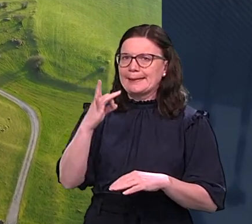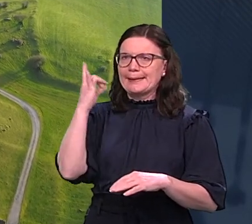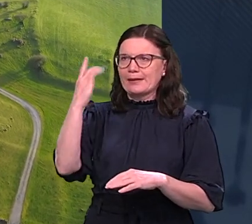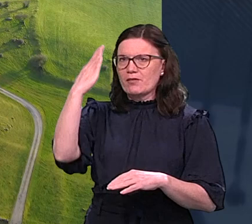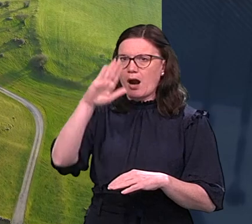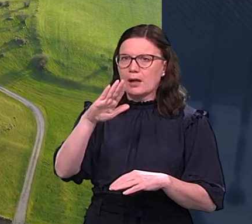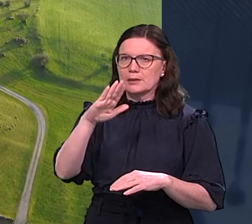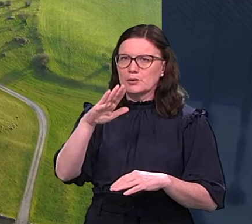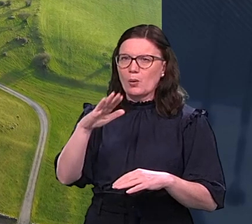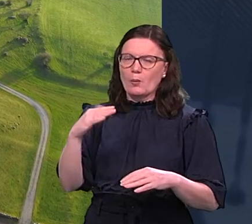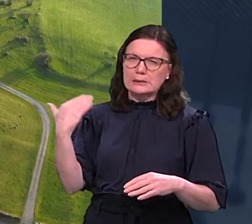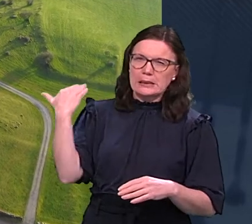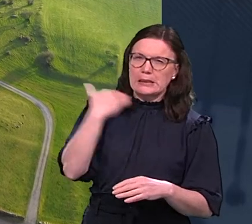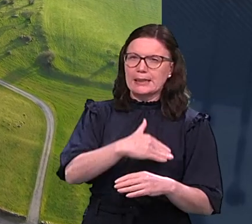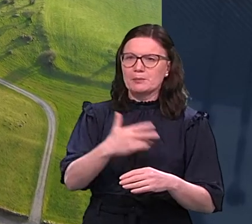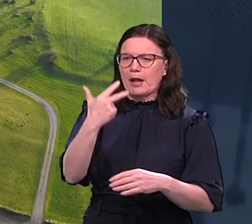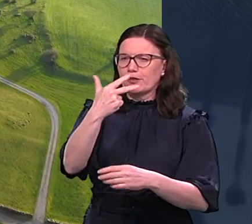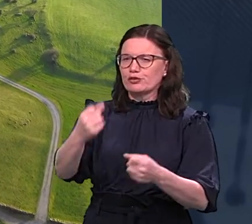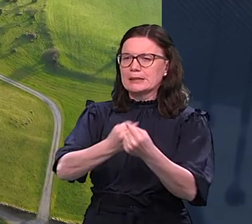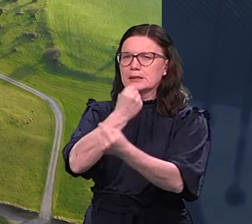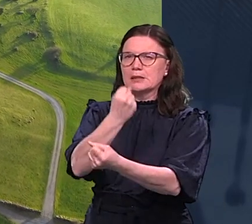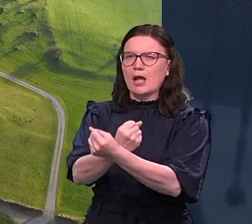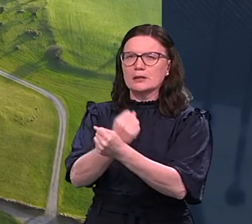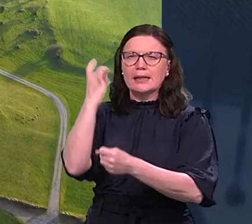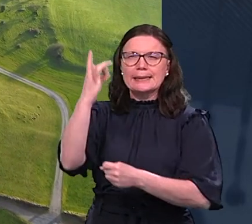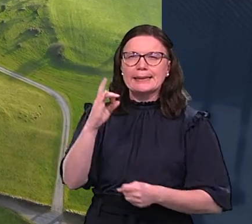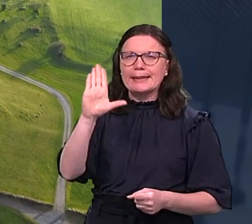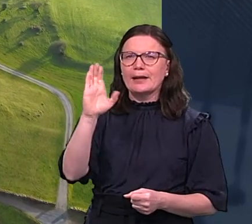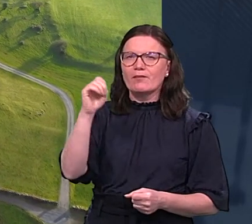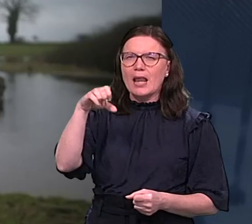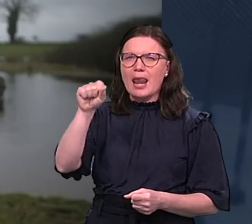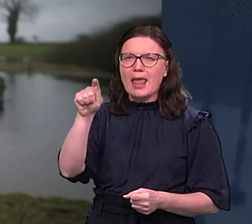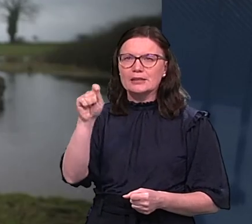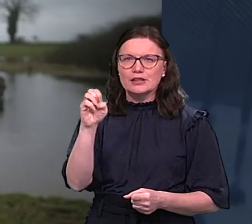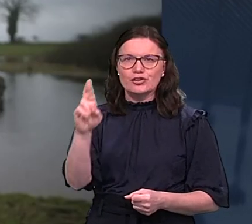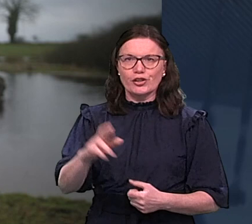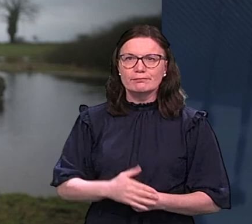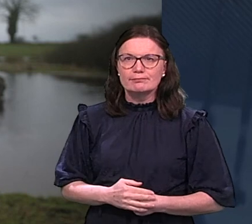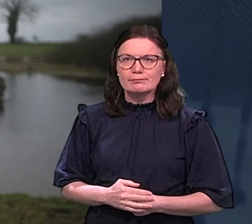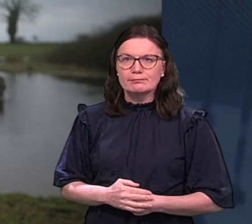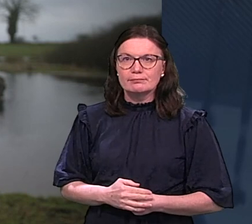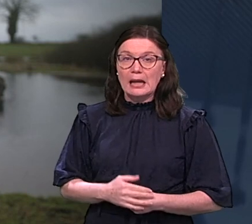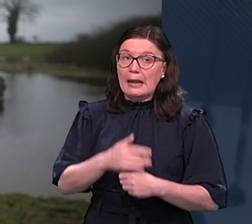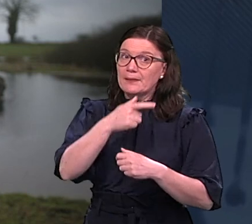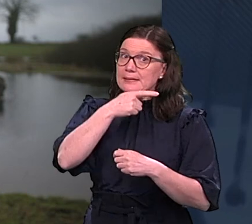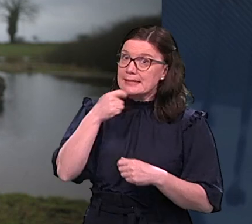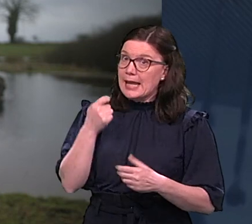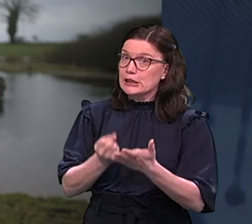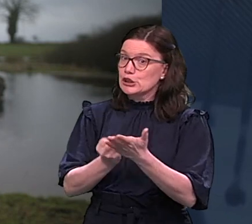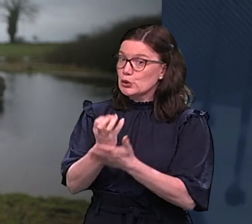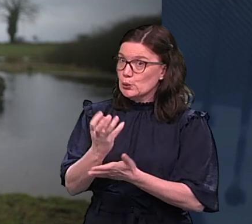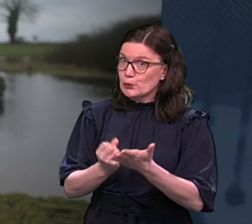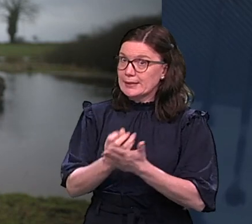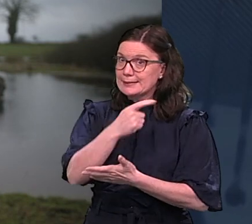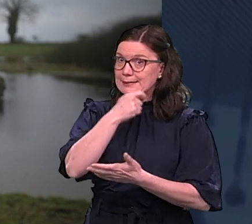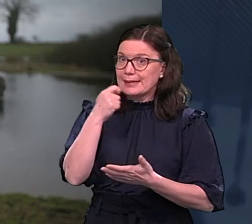slain by the three sons of the King of Leinster, Macill, MacArt, and MacGrania. And they say, so the story goes,